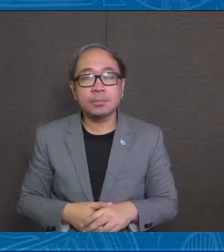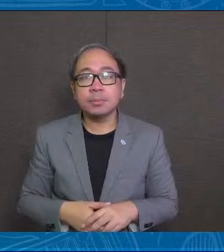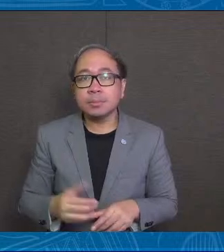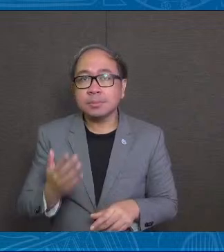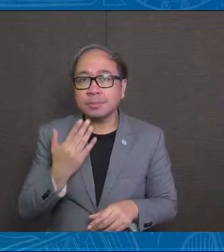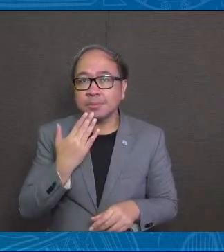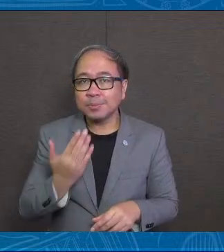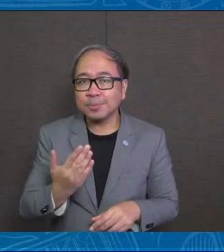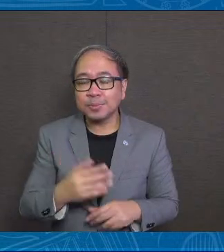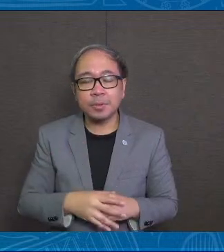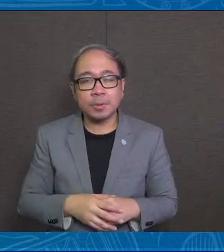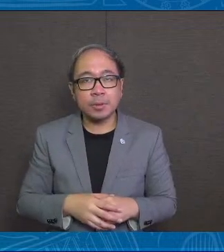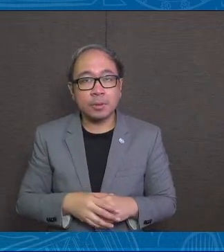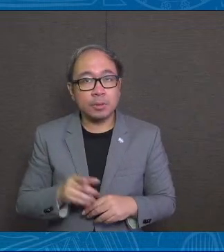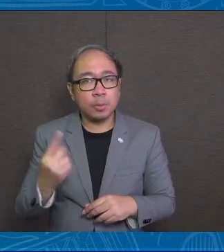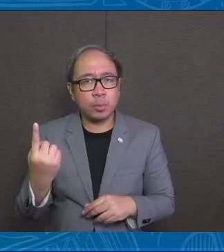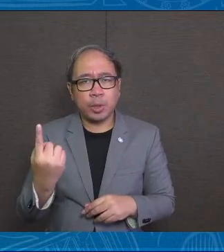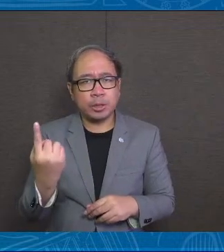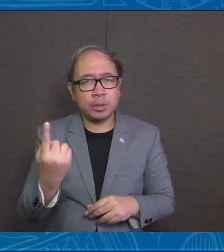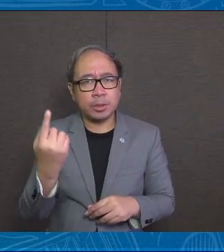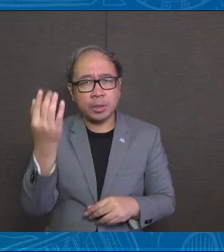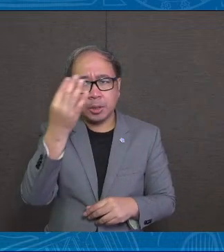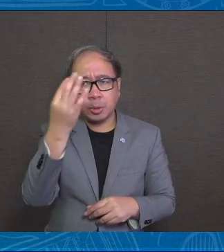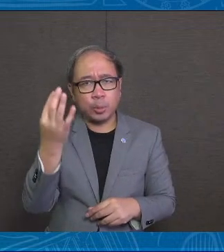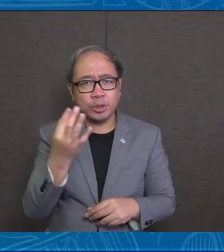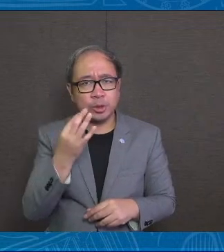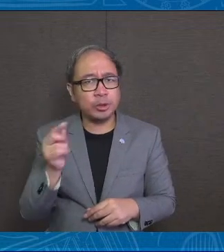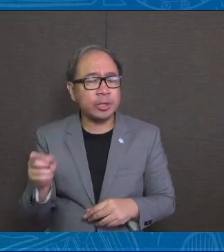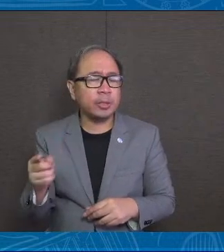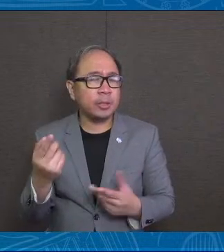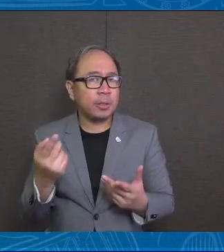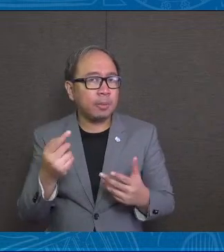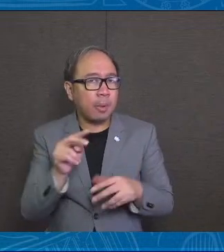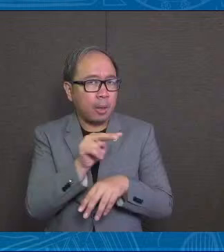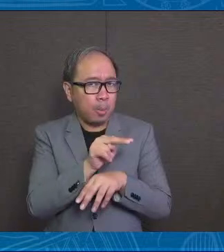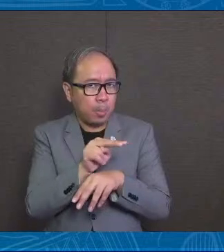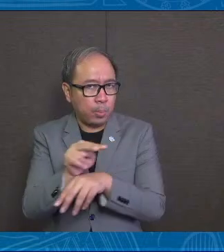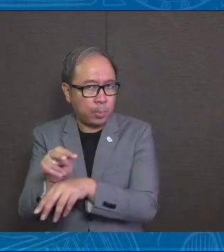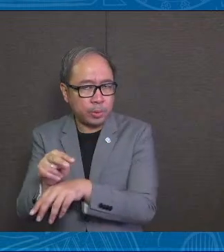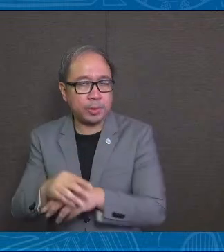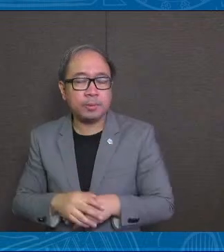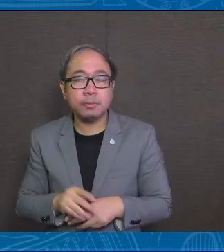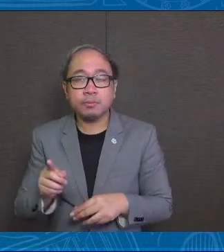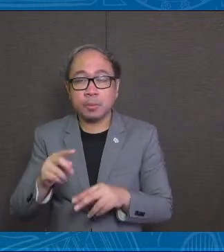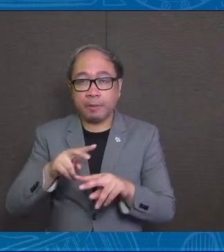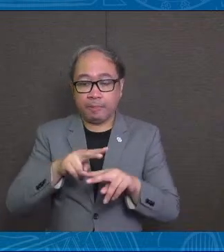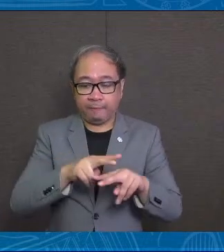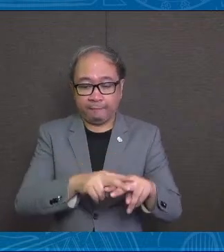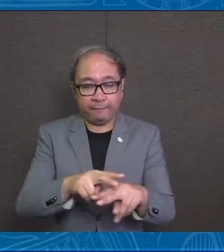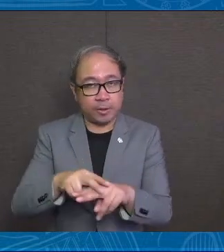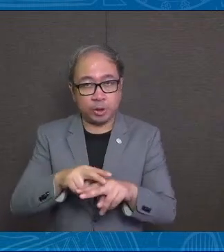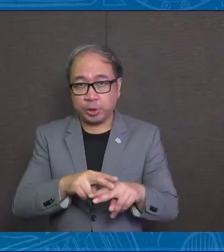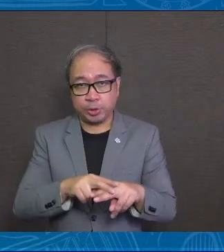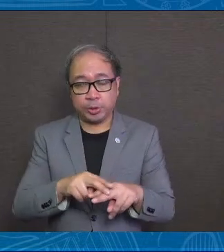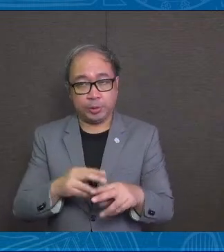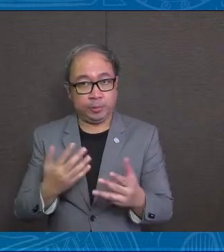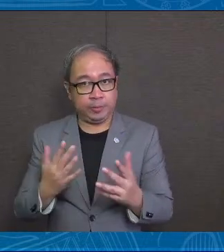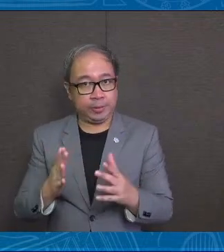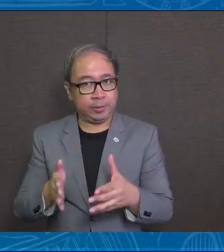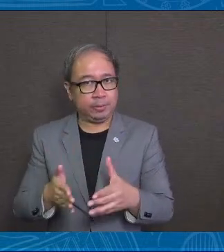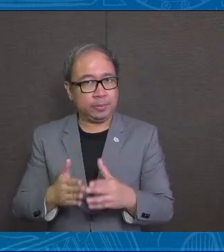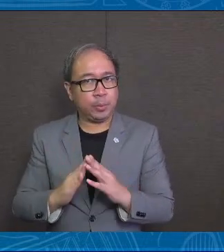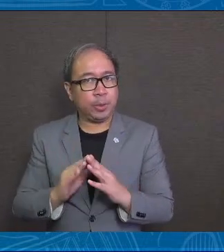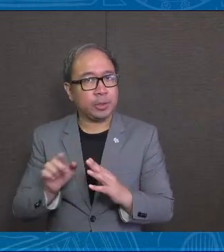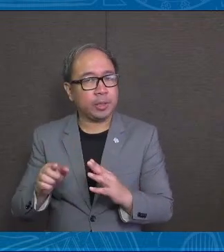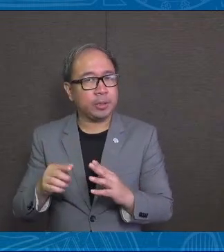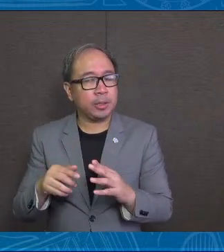Carlos. I think there was a question in regards to monitoring. For Fiji's case, we've just launched the new FMIS system,